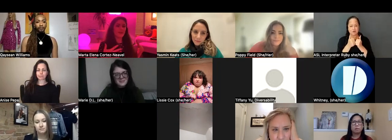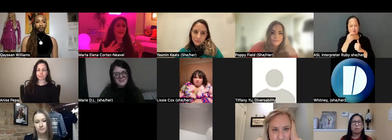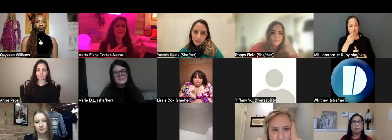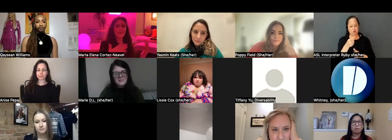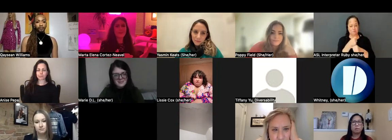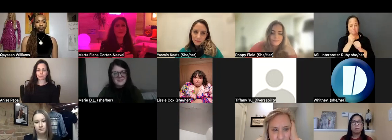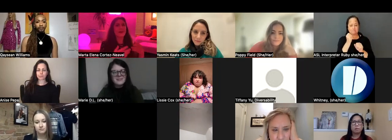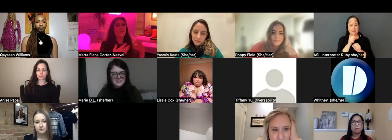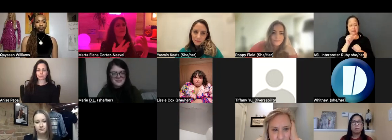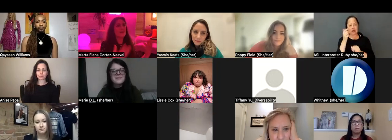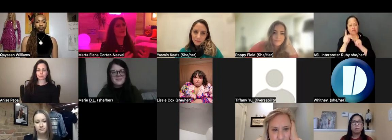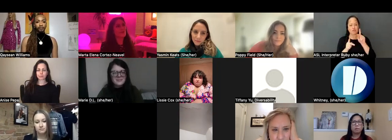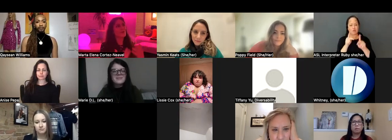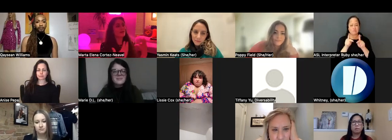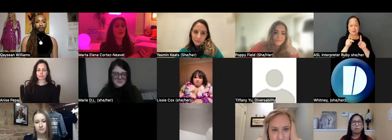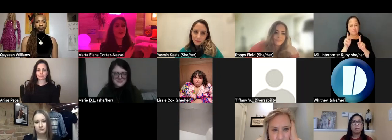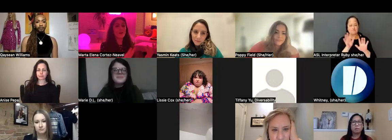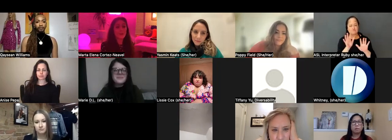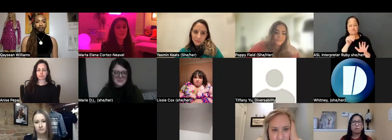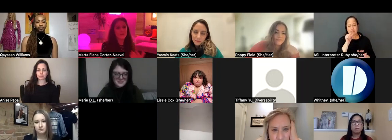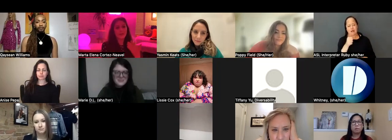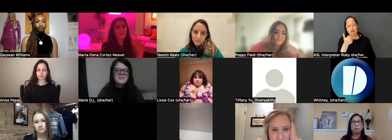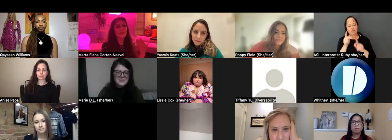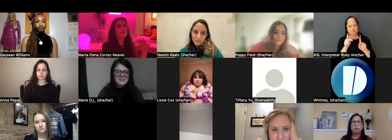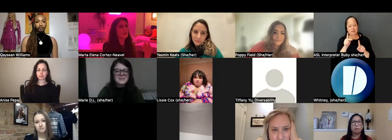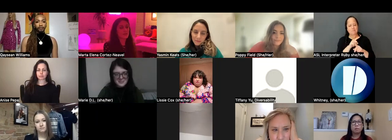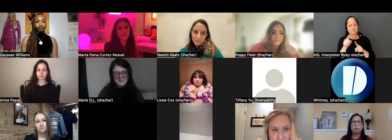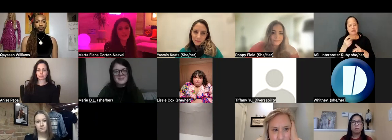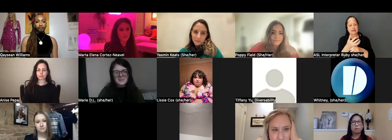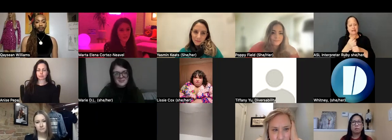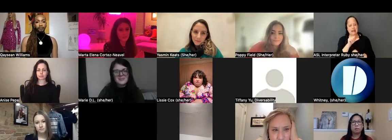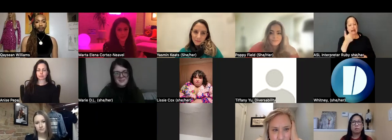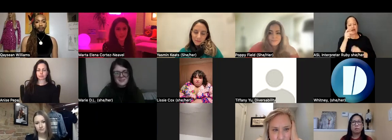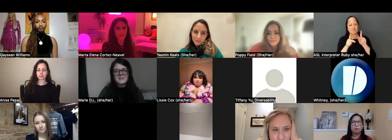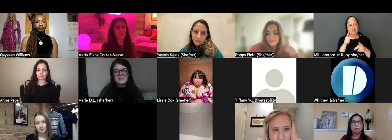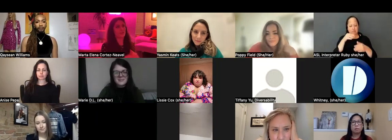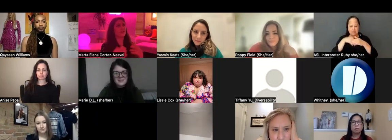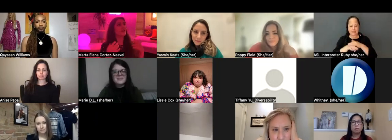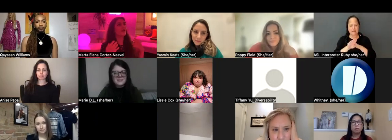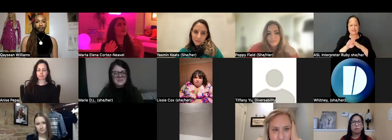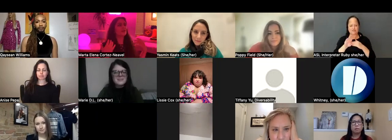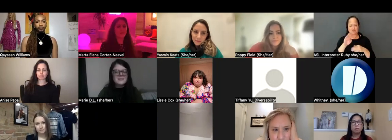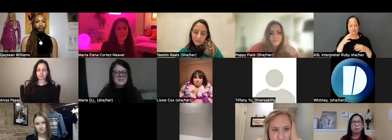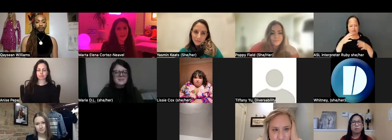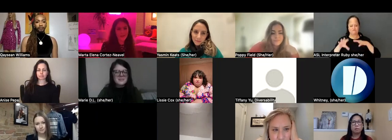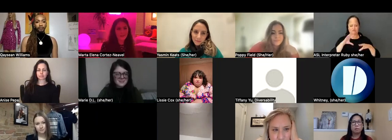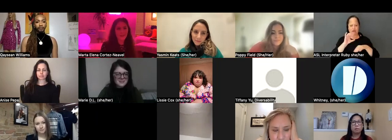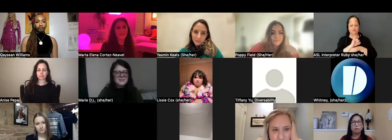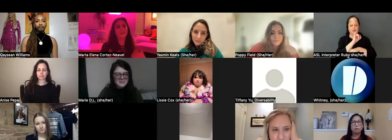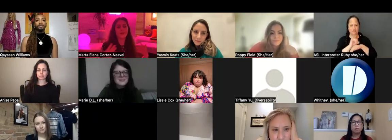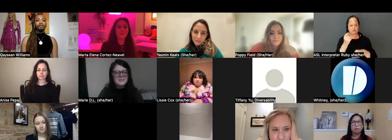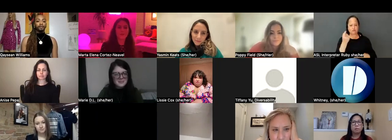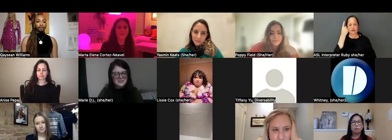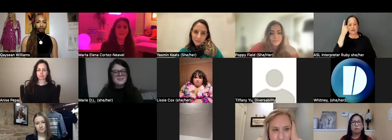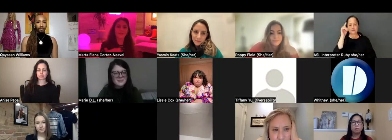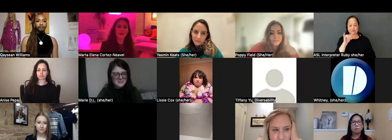make other people, or not make other people, but get other people like in the fashion industry, the traditional industry, to understand that and to